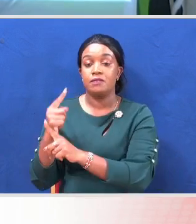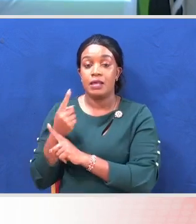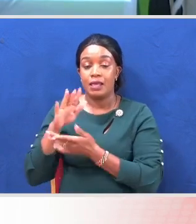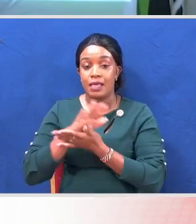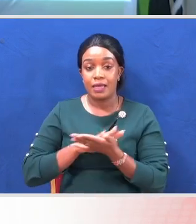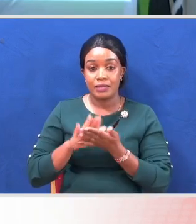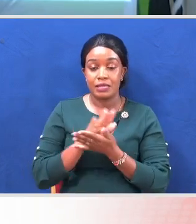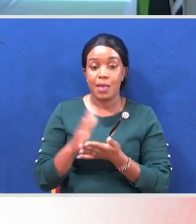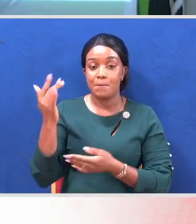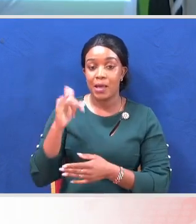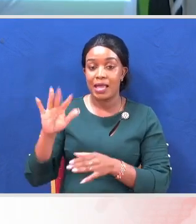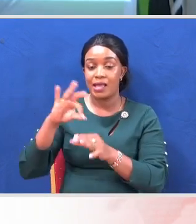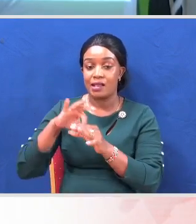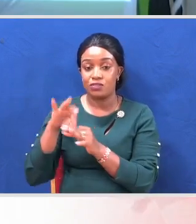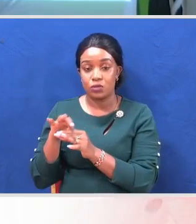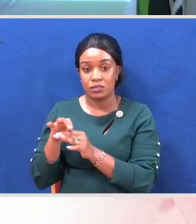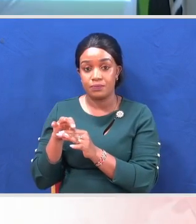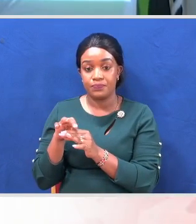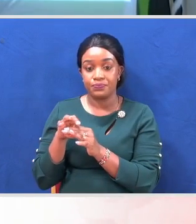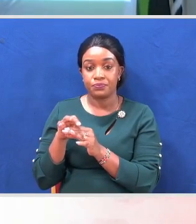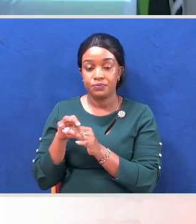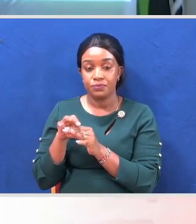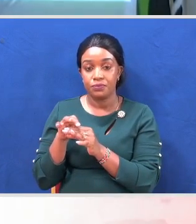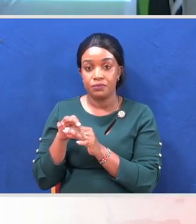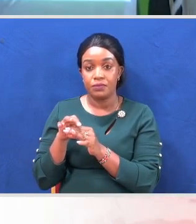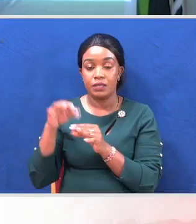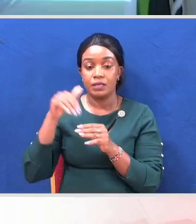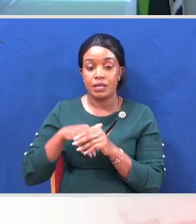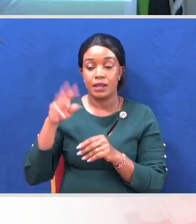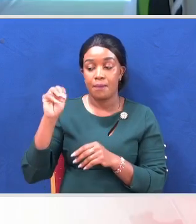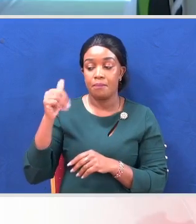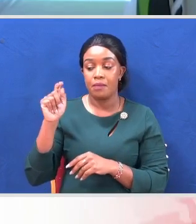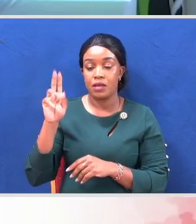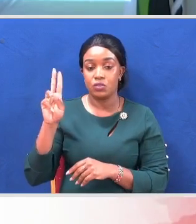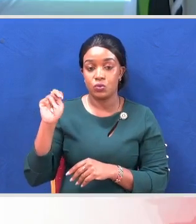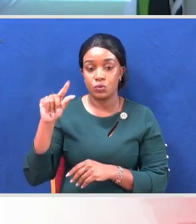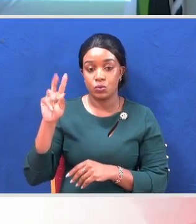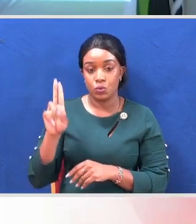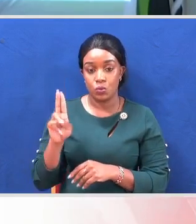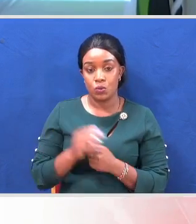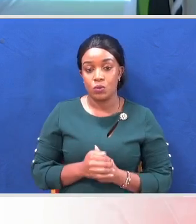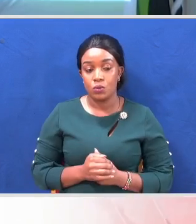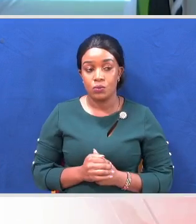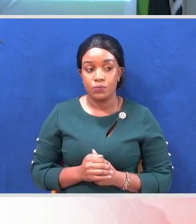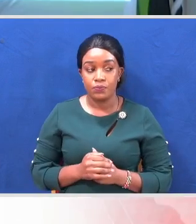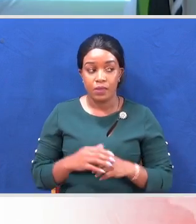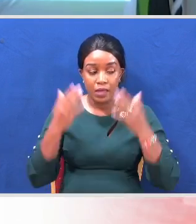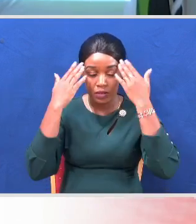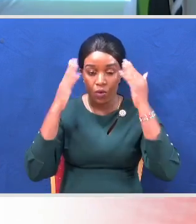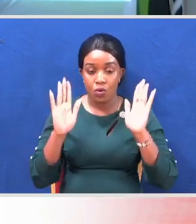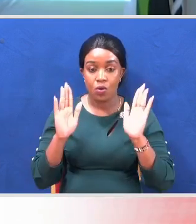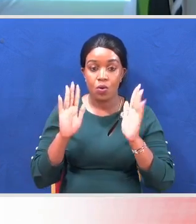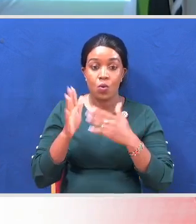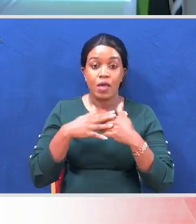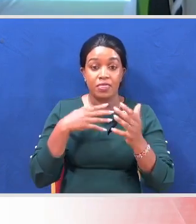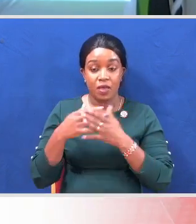who has been conducting actually and overseeing the whole by-election at Matungu, John Kirui. I don't know whether we can have a moment with